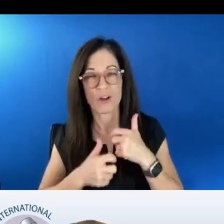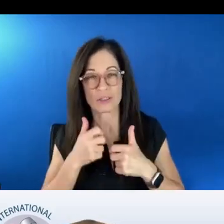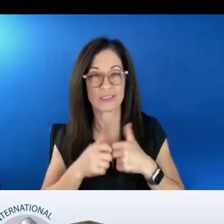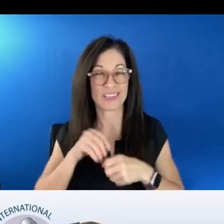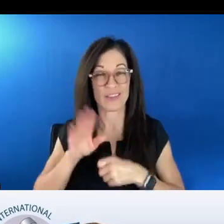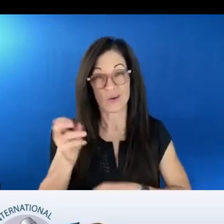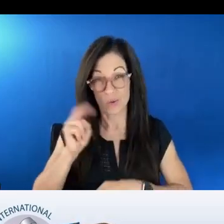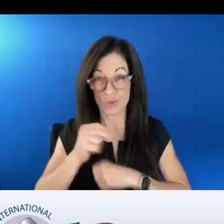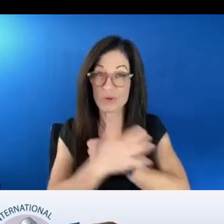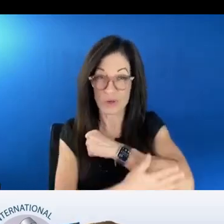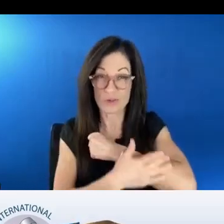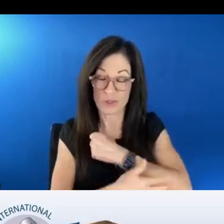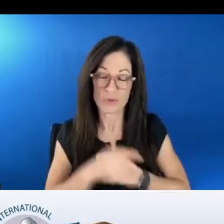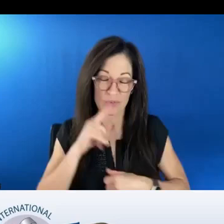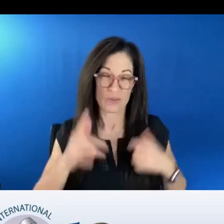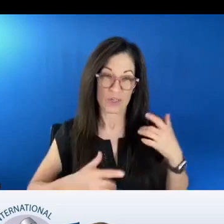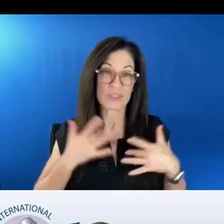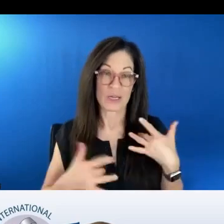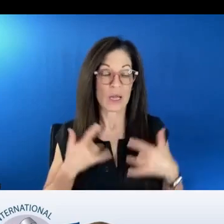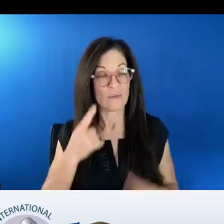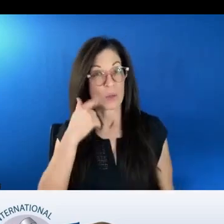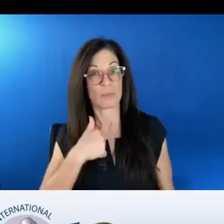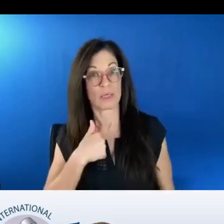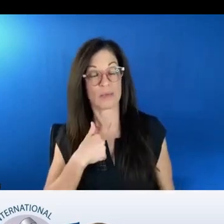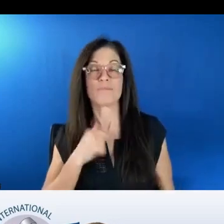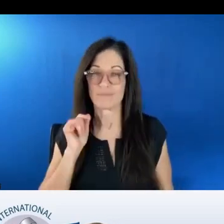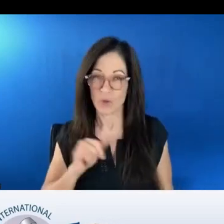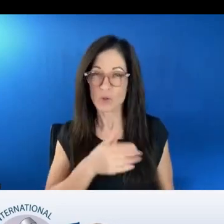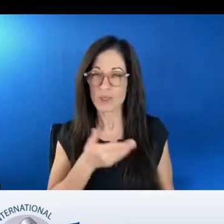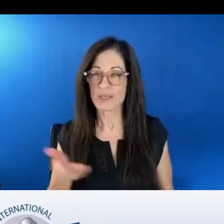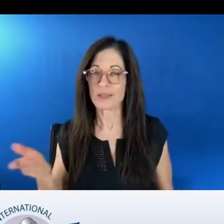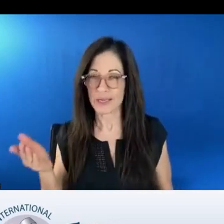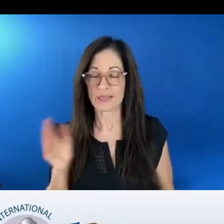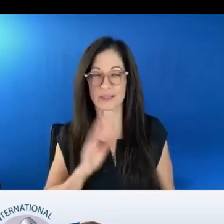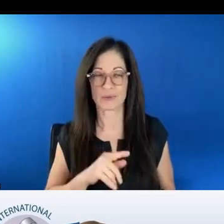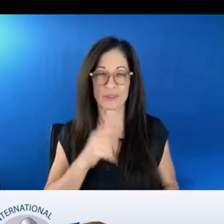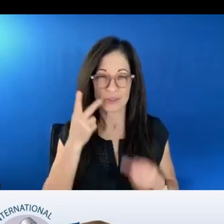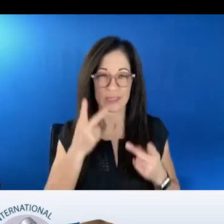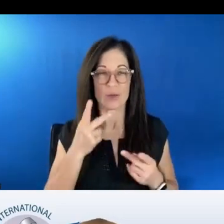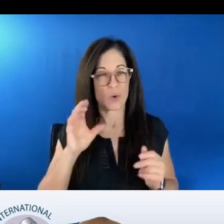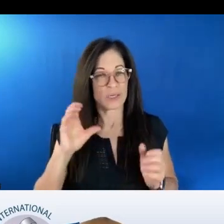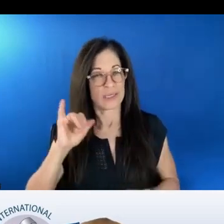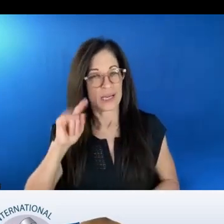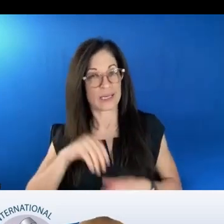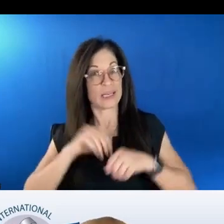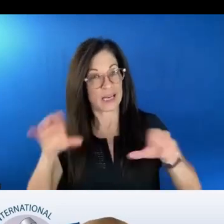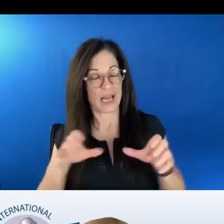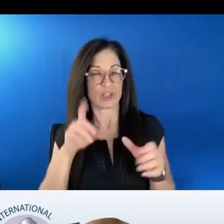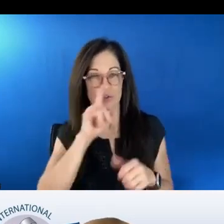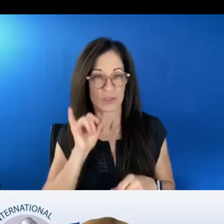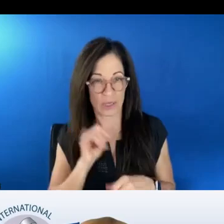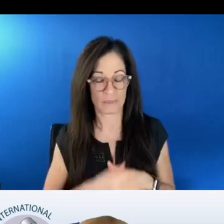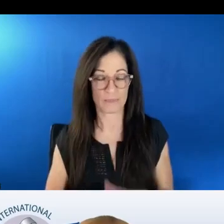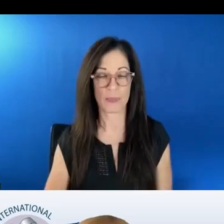own country. So it was very, very exciting. And to me, again, those are things that speak to CIT in action. What I'd like to do